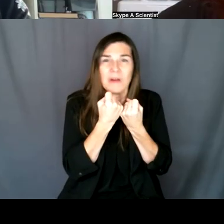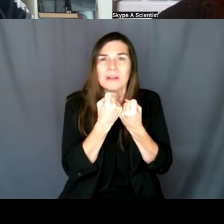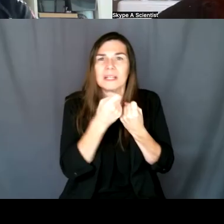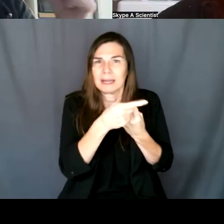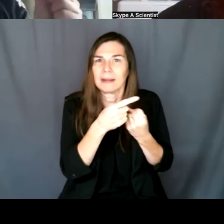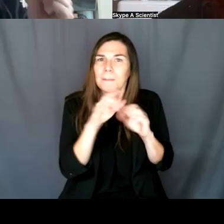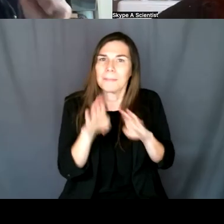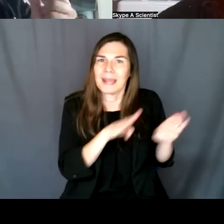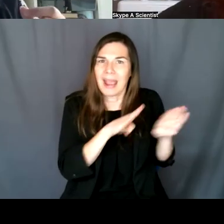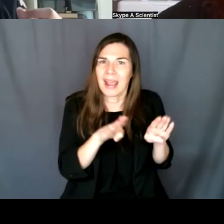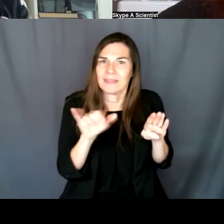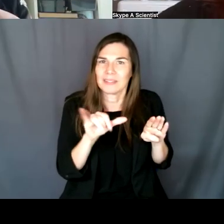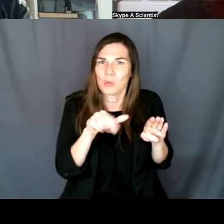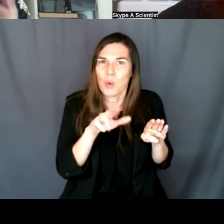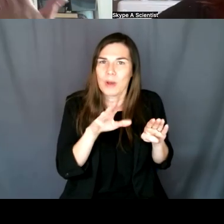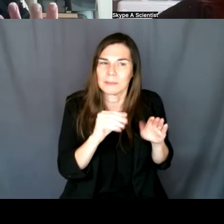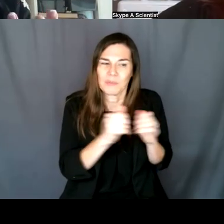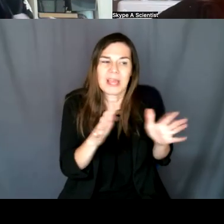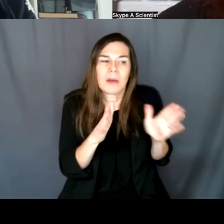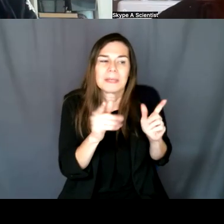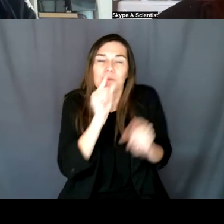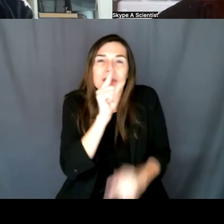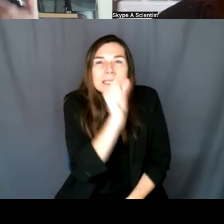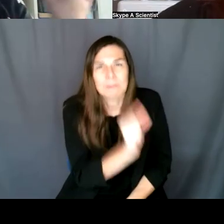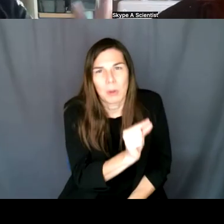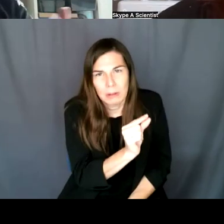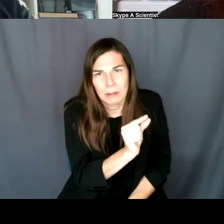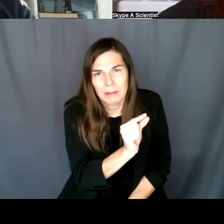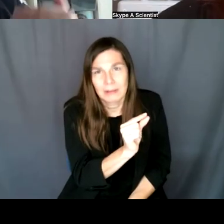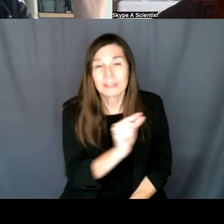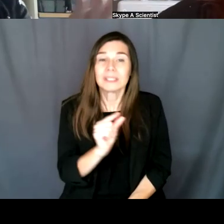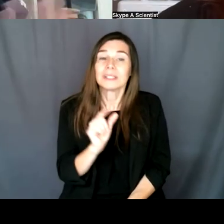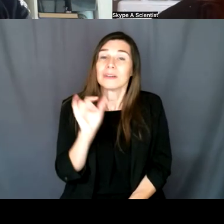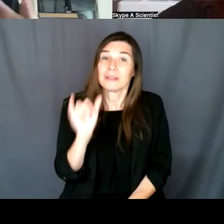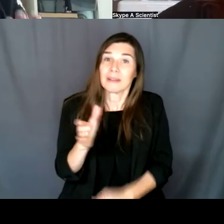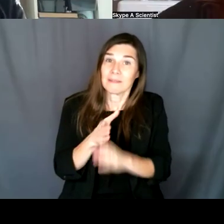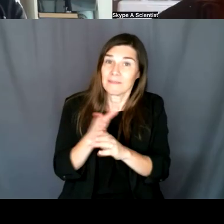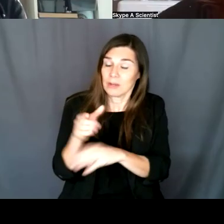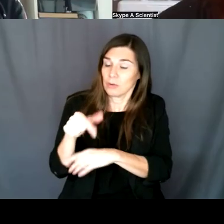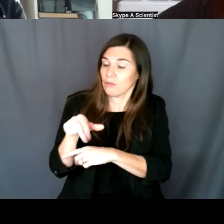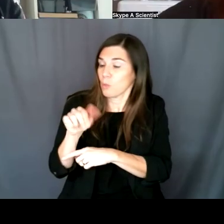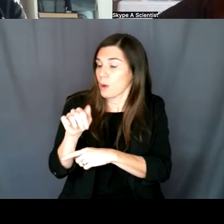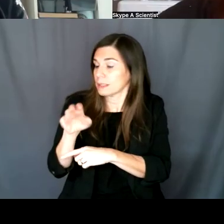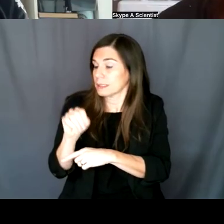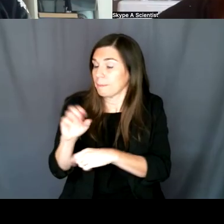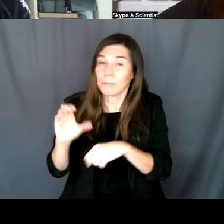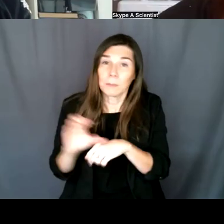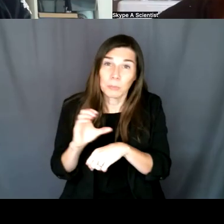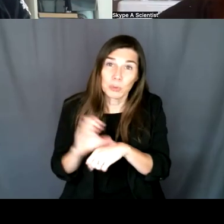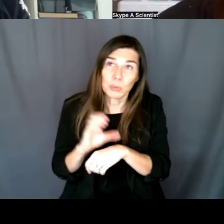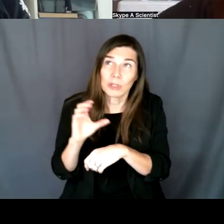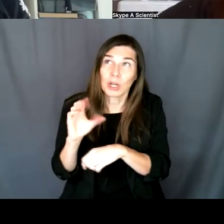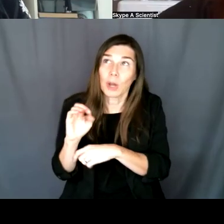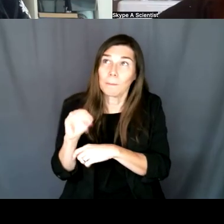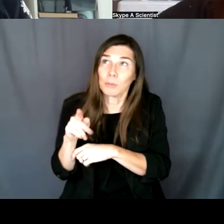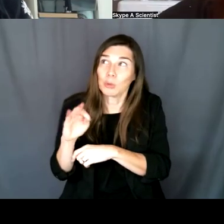quantum even without going really small. So that's one of the ways that this field of like quantum computing and